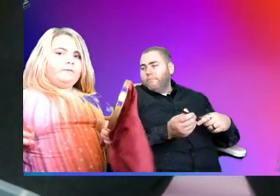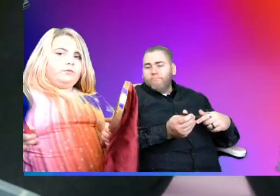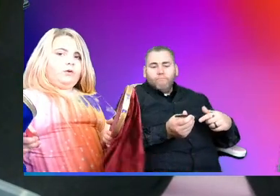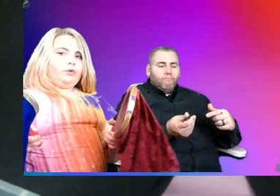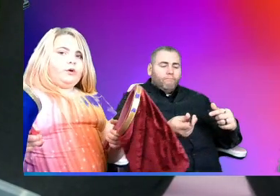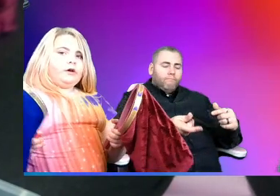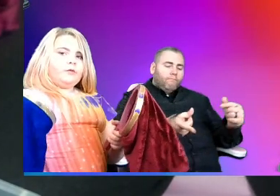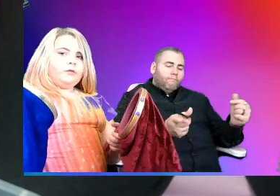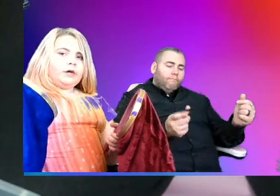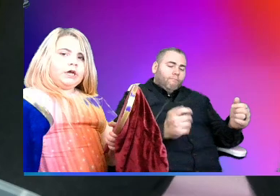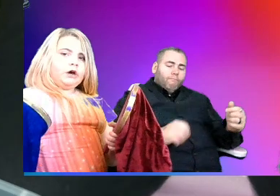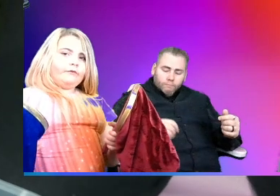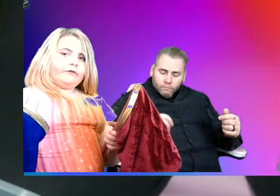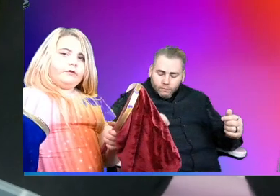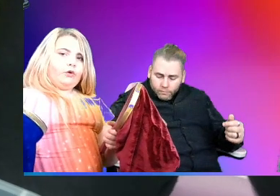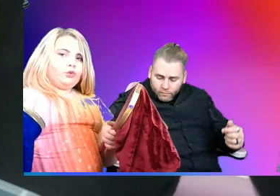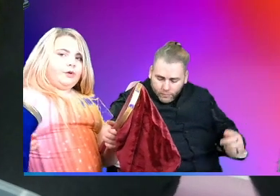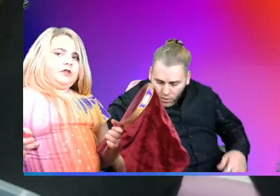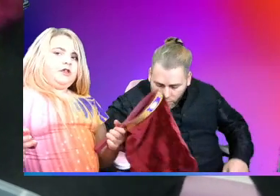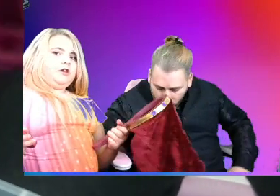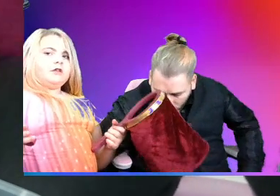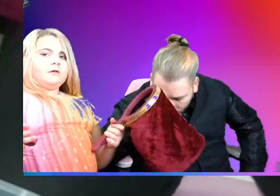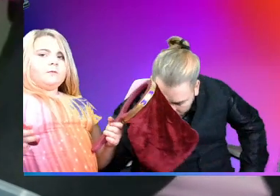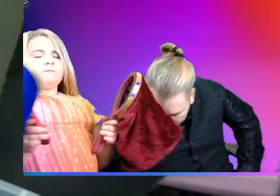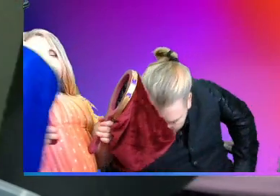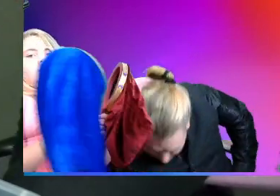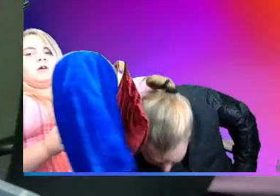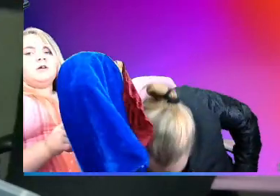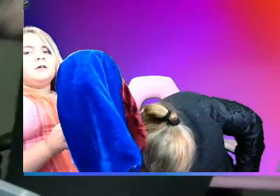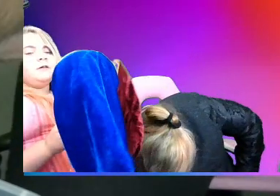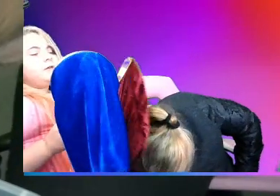both broke. Oh, no.